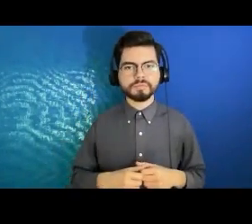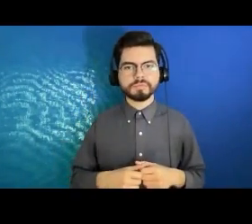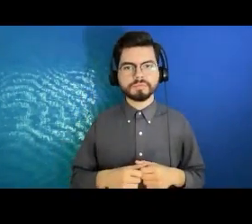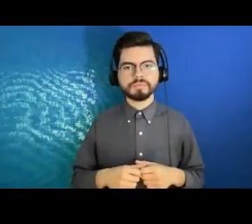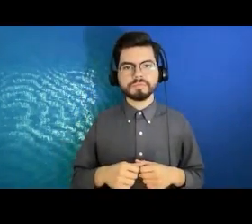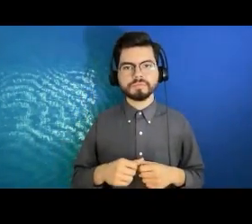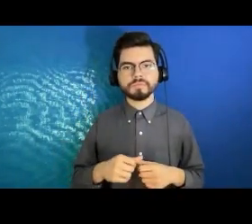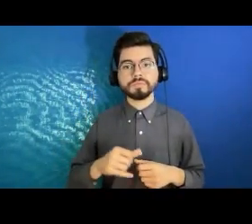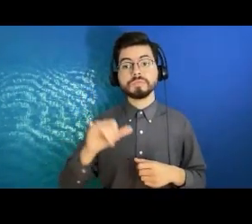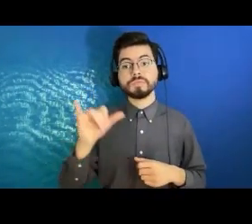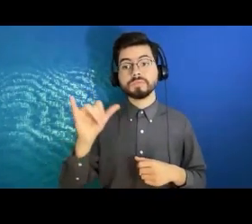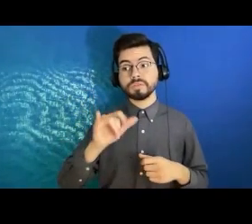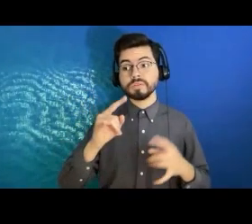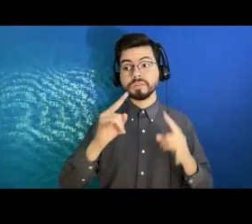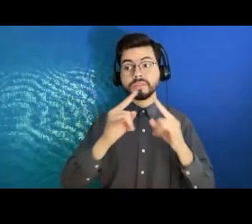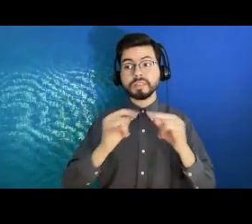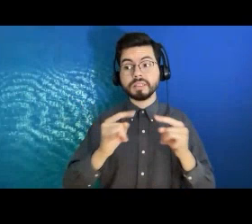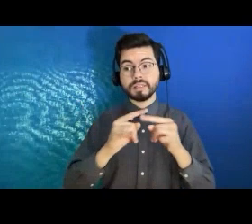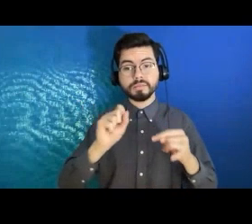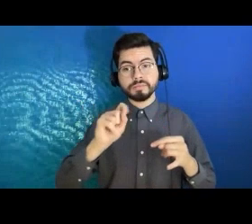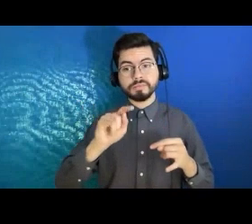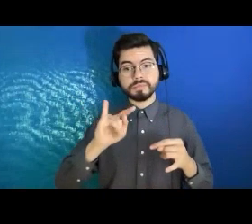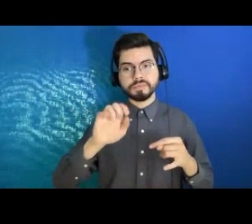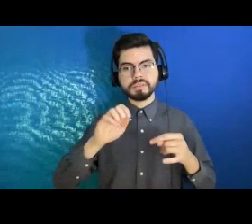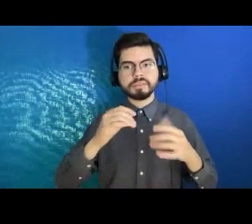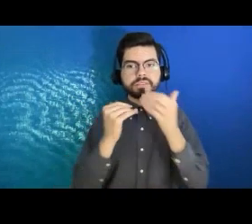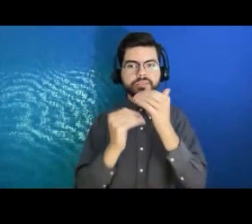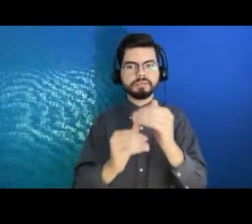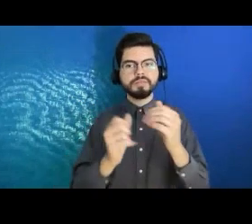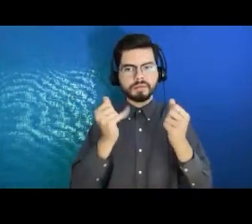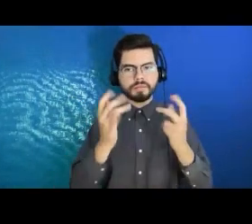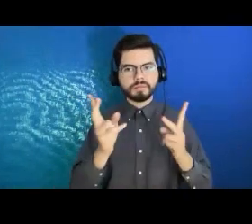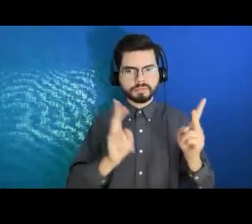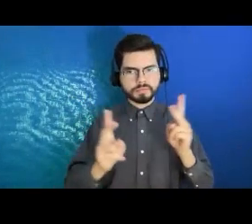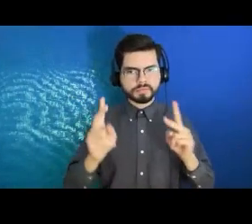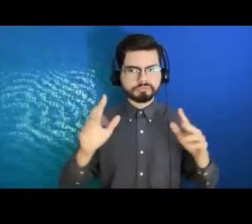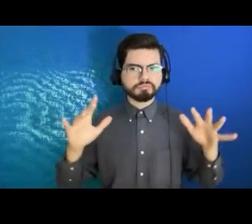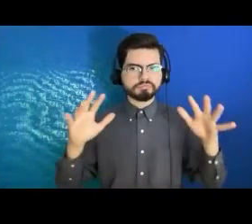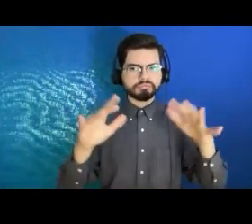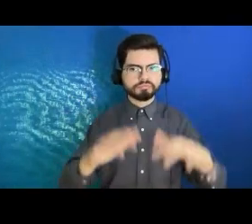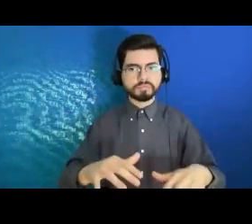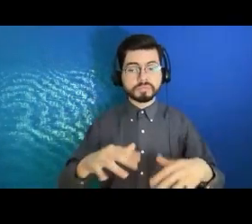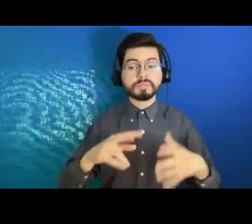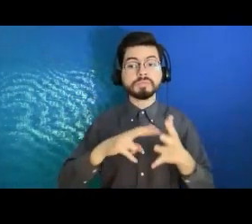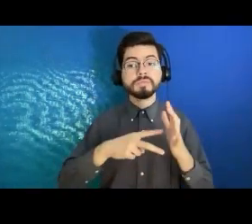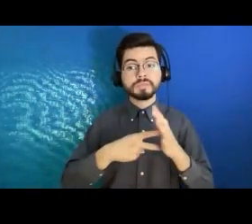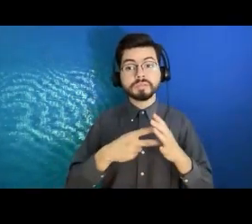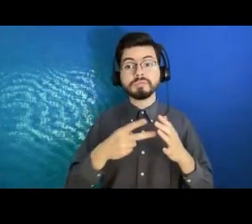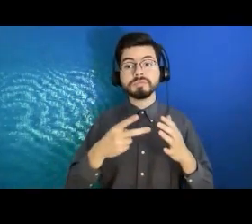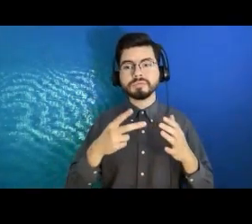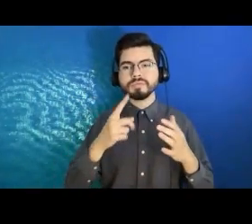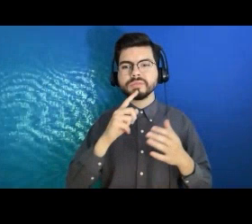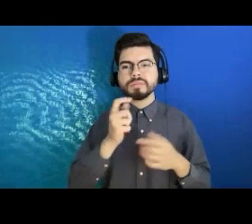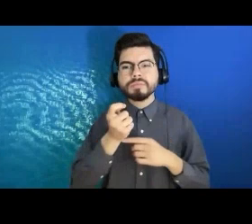capacity limits on those campsites. So we can only have so many people spending each night in the